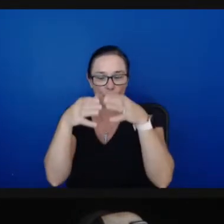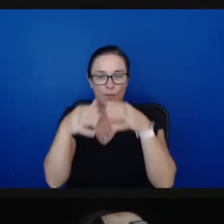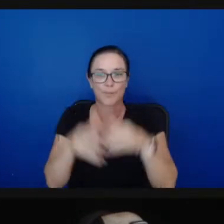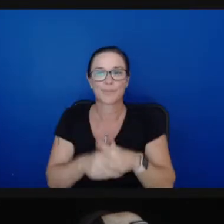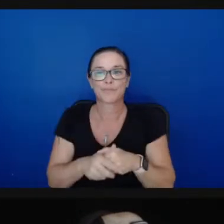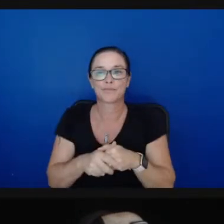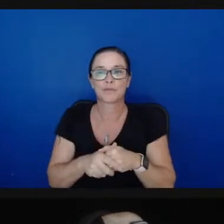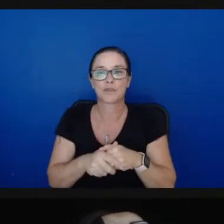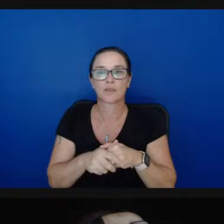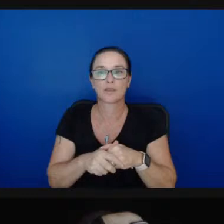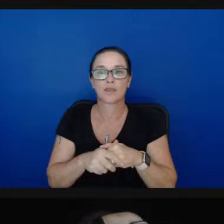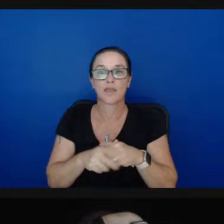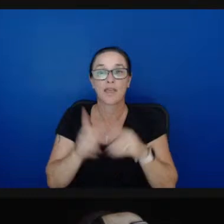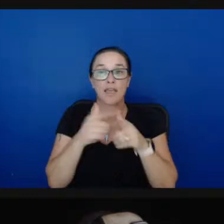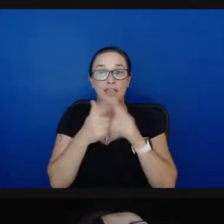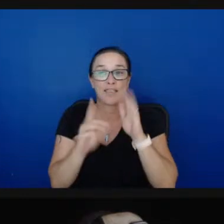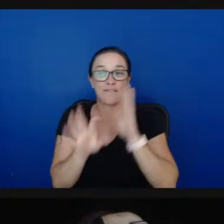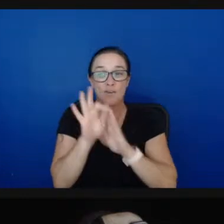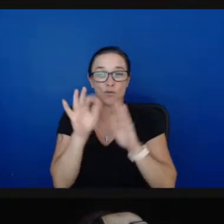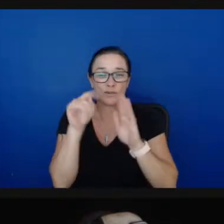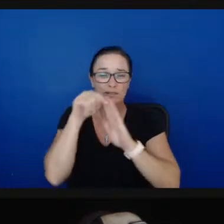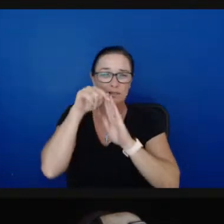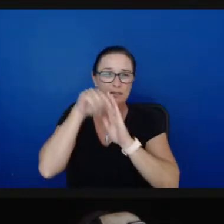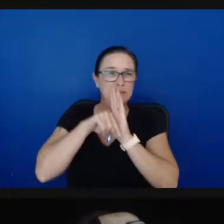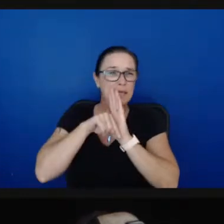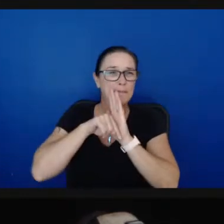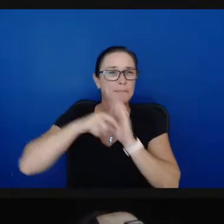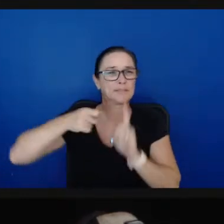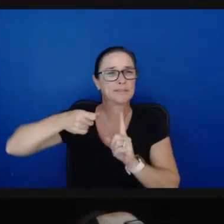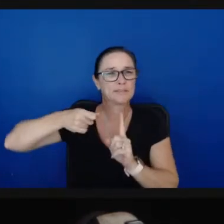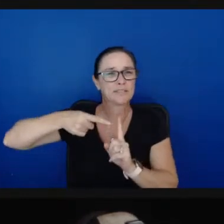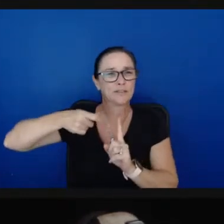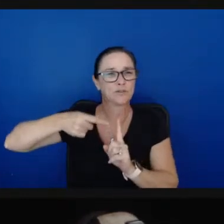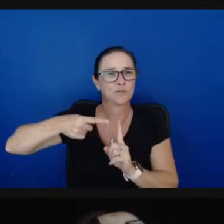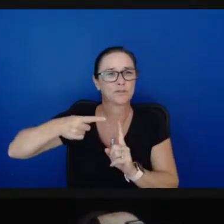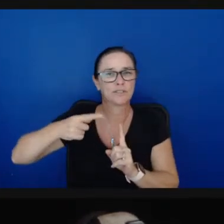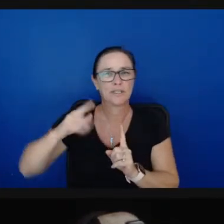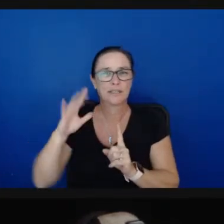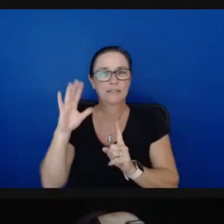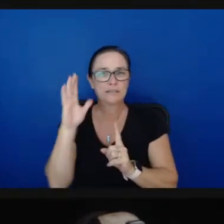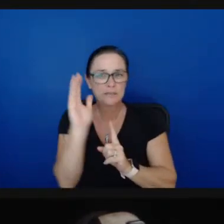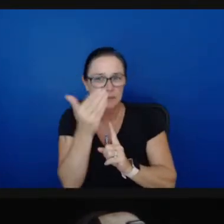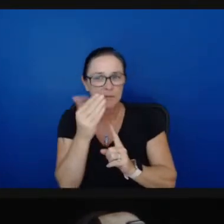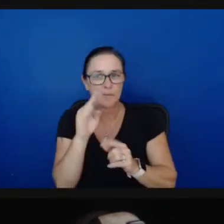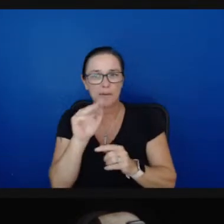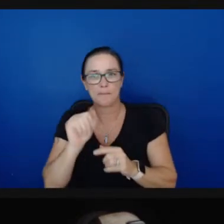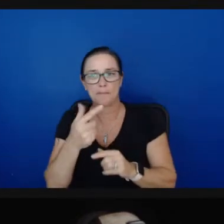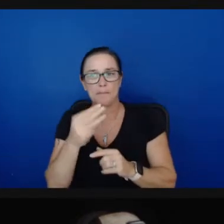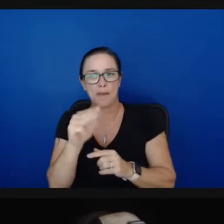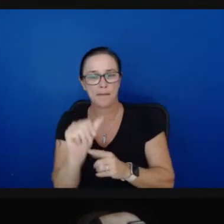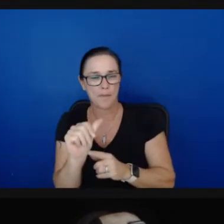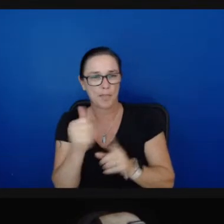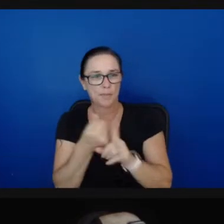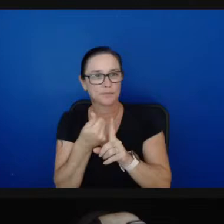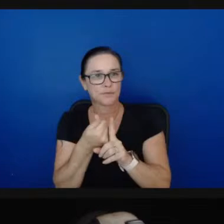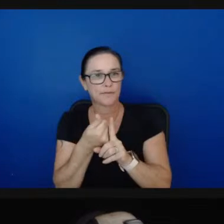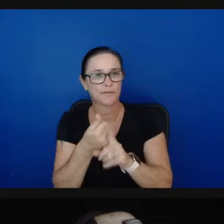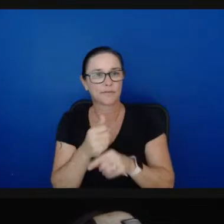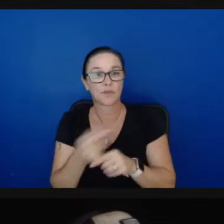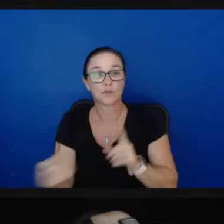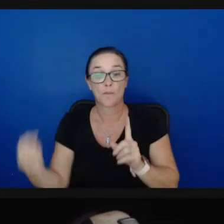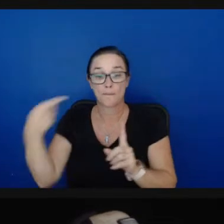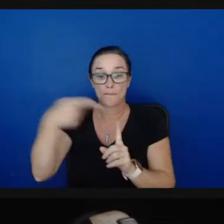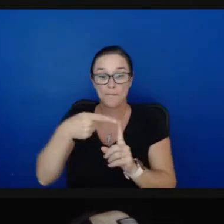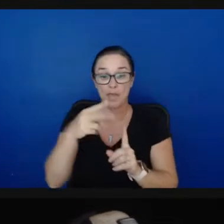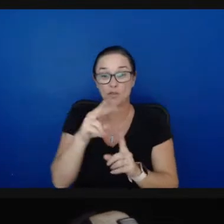points, found deep signals that appeared to be the magma bodies themselves. So back to Victoria's question of how deep